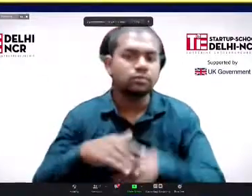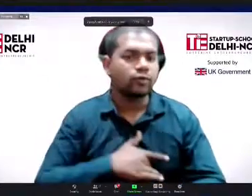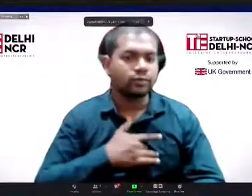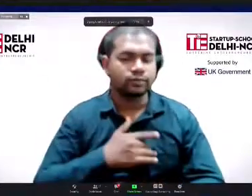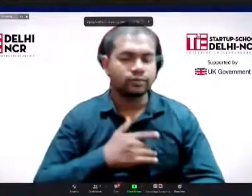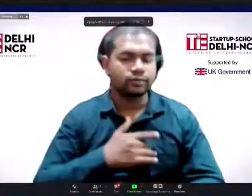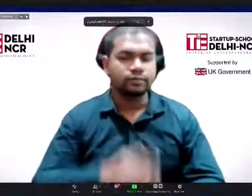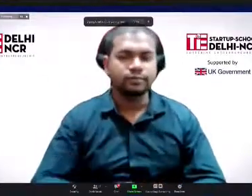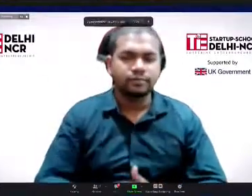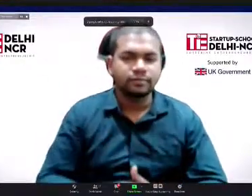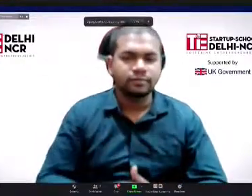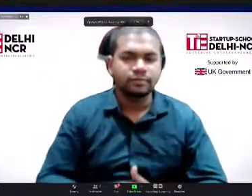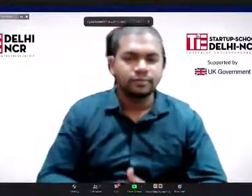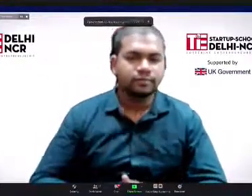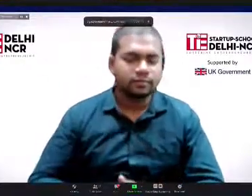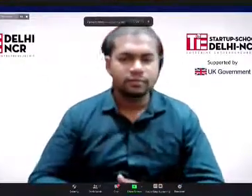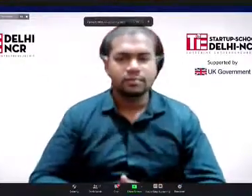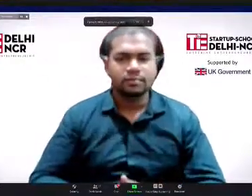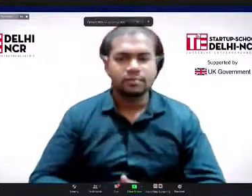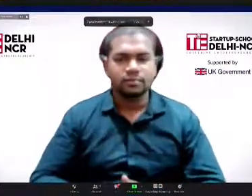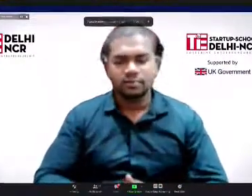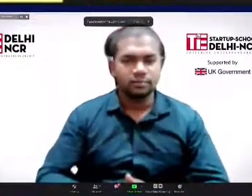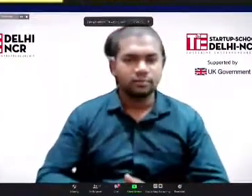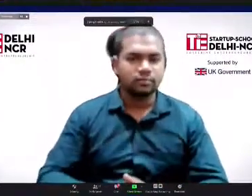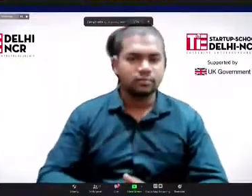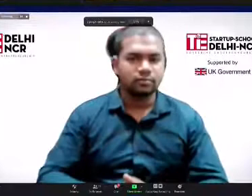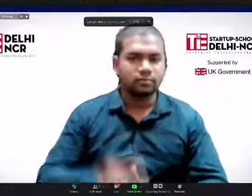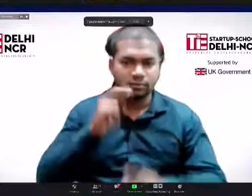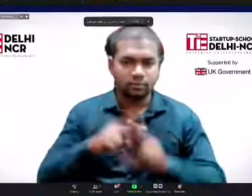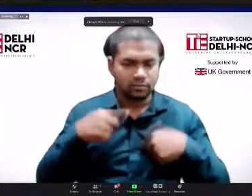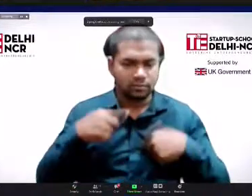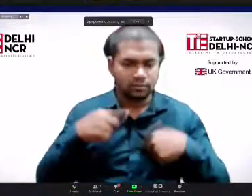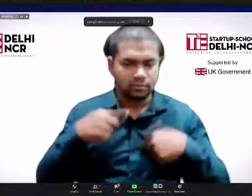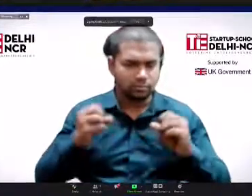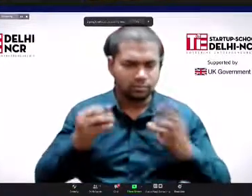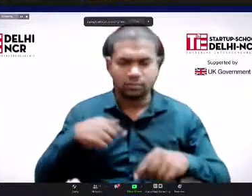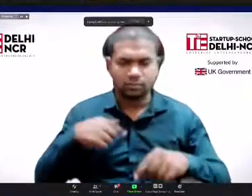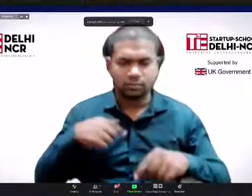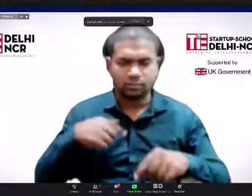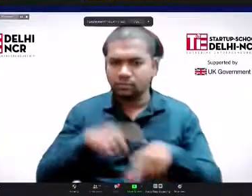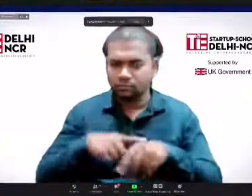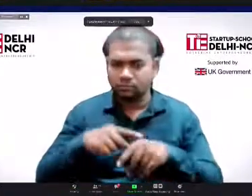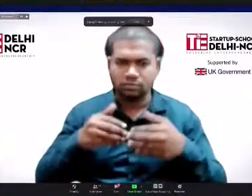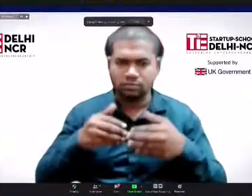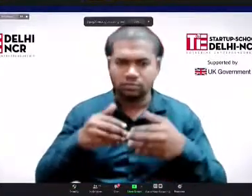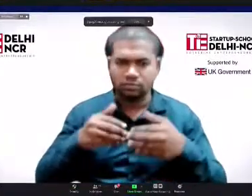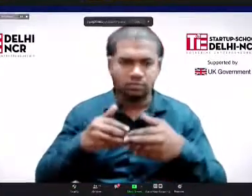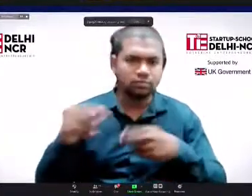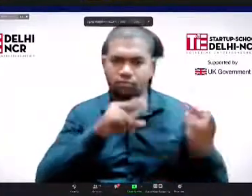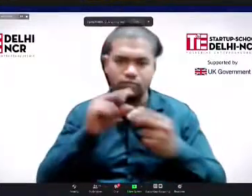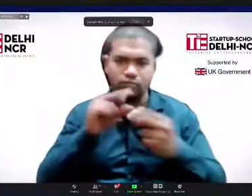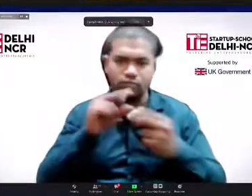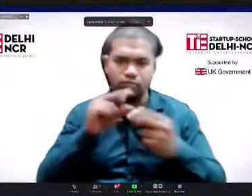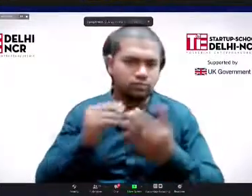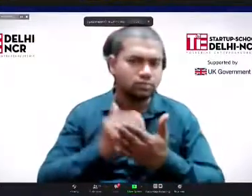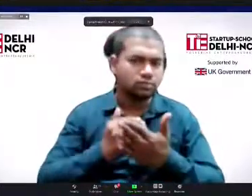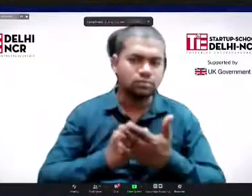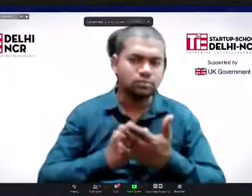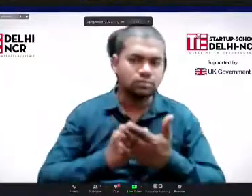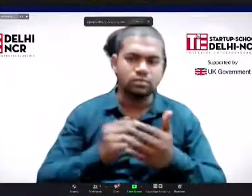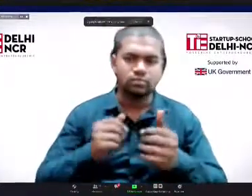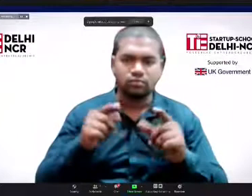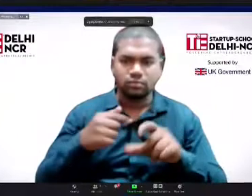Now, Sonia, if I'm a startup, and because we are here in the track where we are talking about